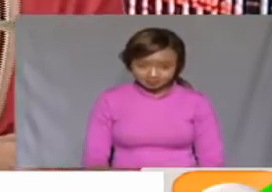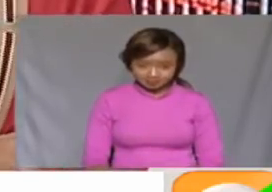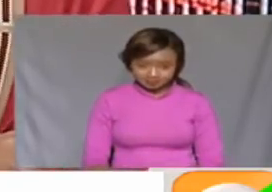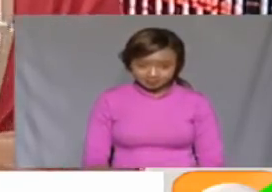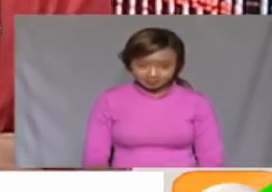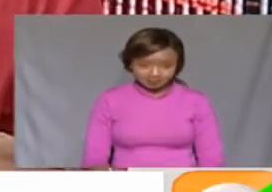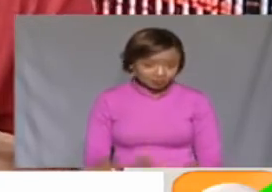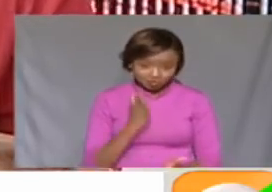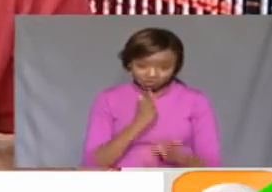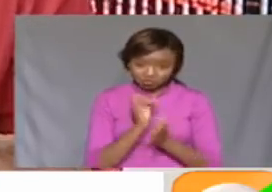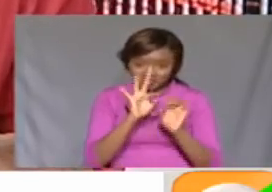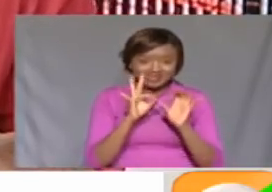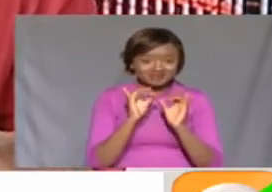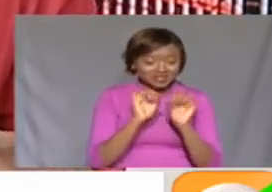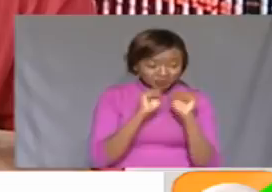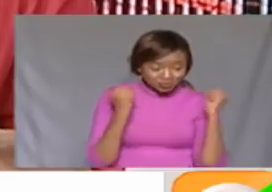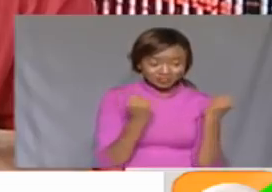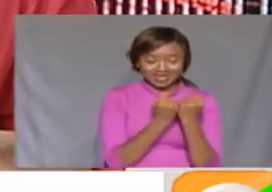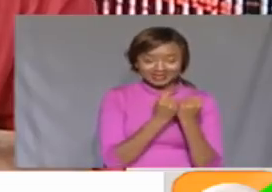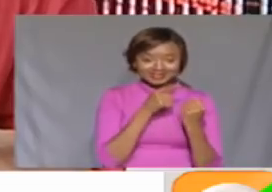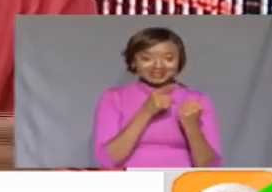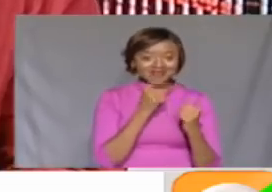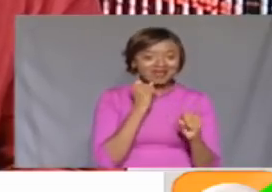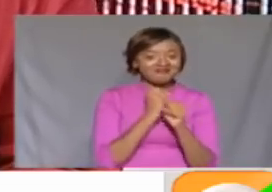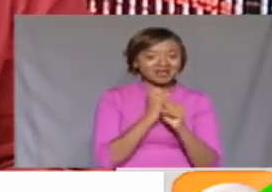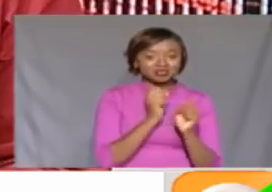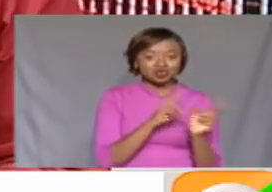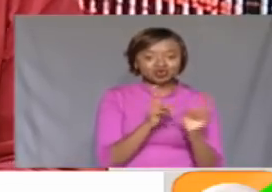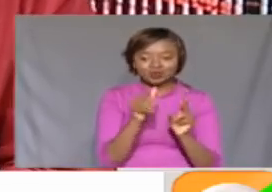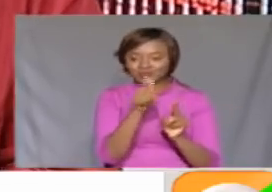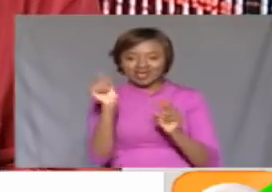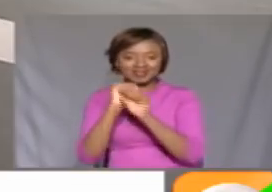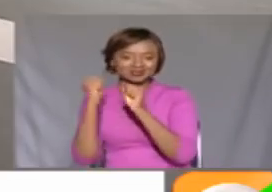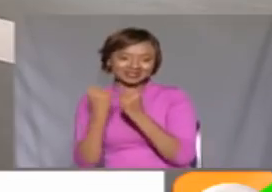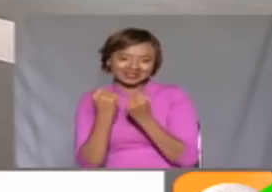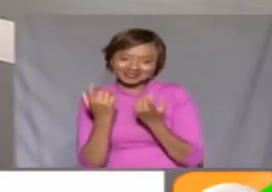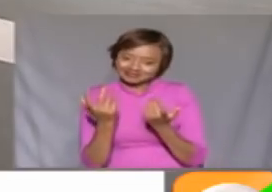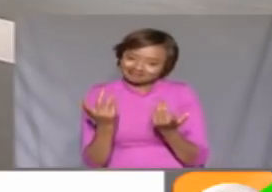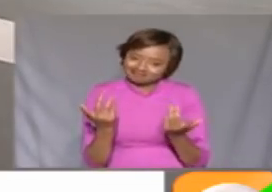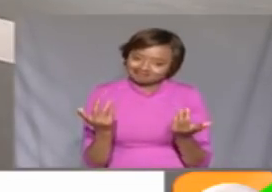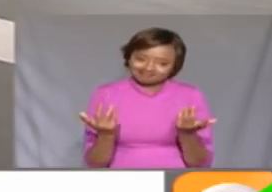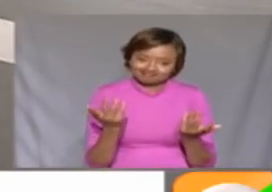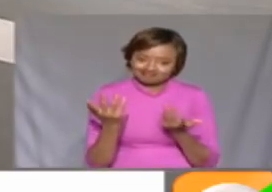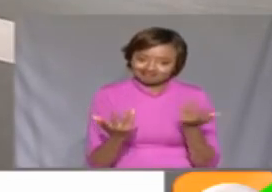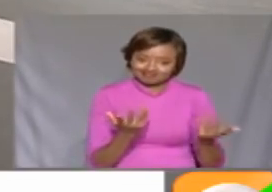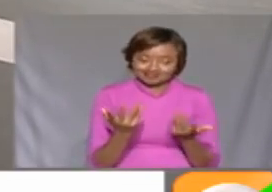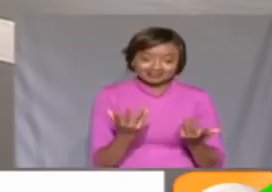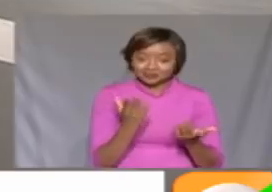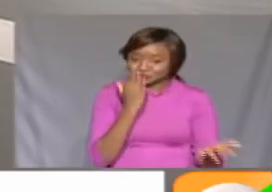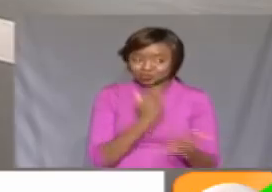our society functioned the way normal societies ought to function. This is